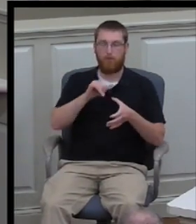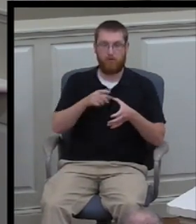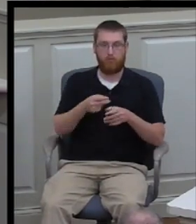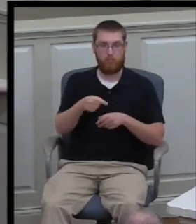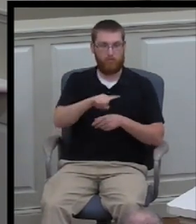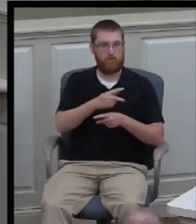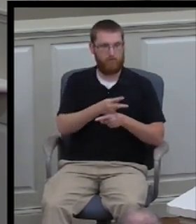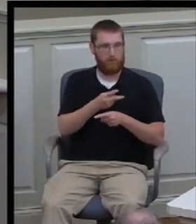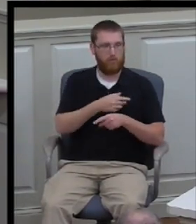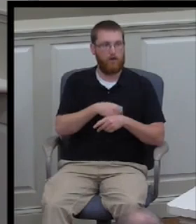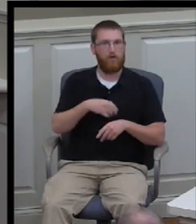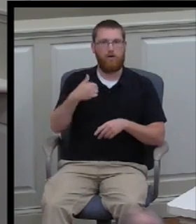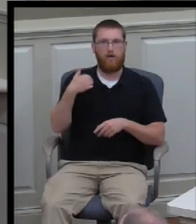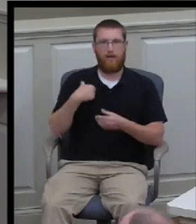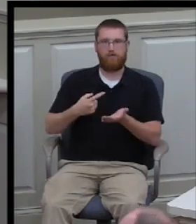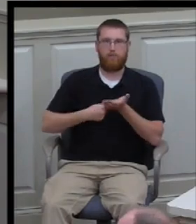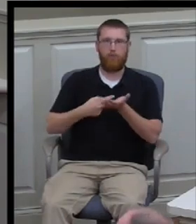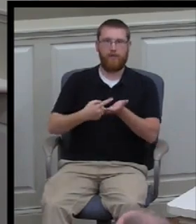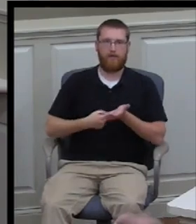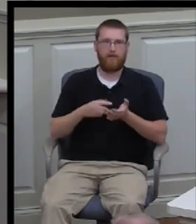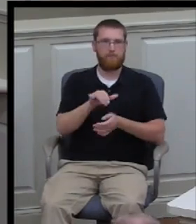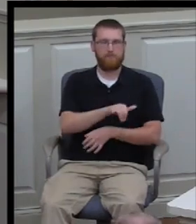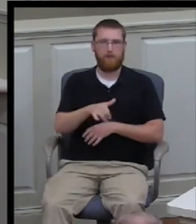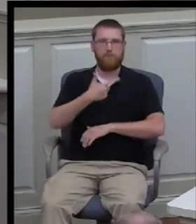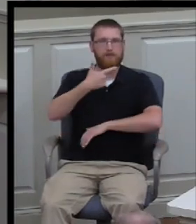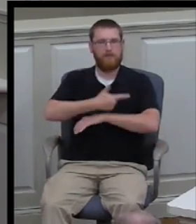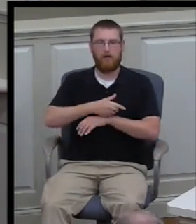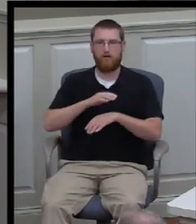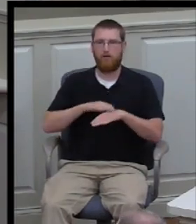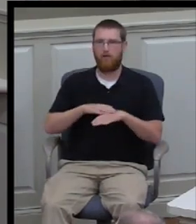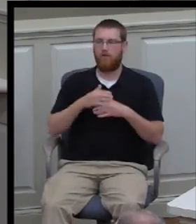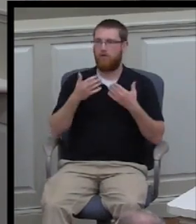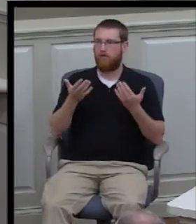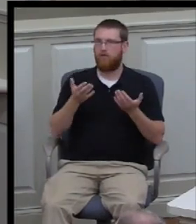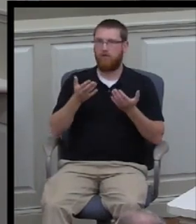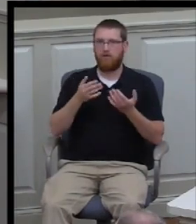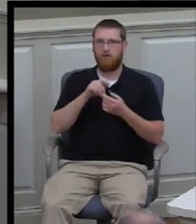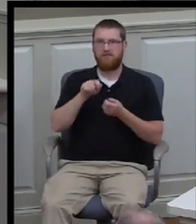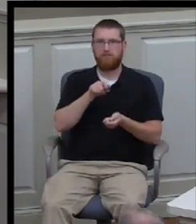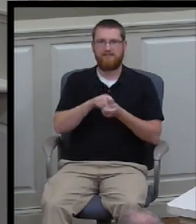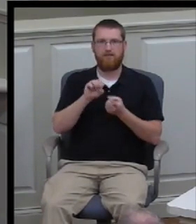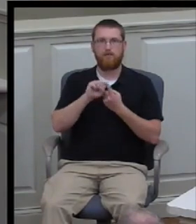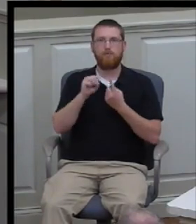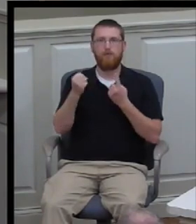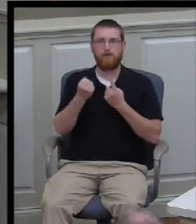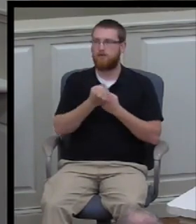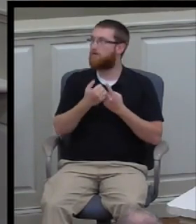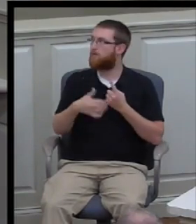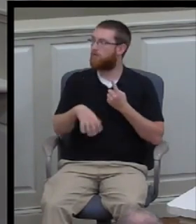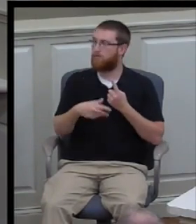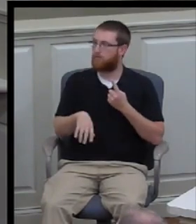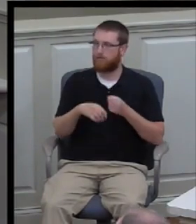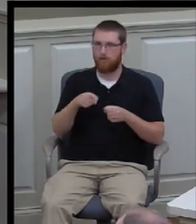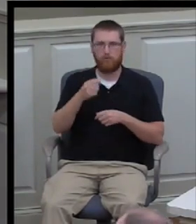you have debriefs like we did today on a certain situation. And